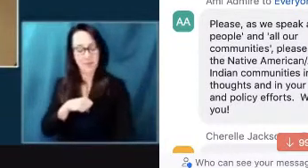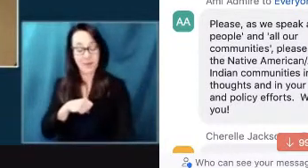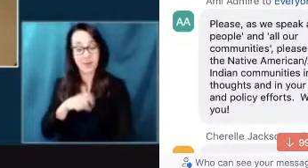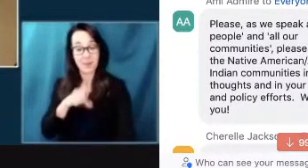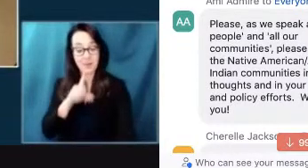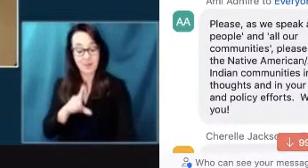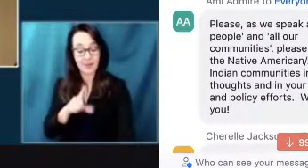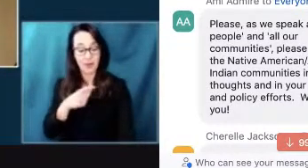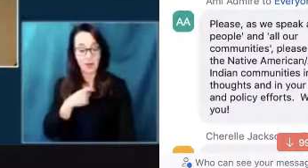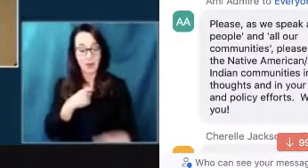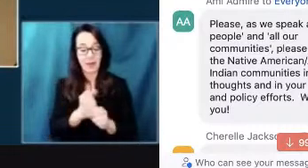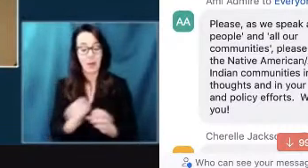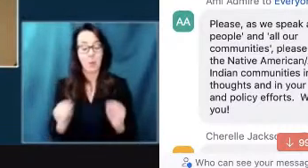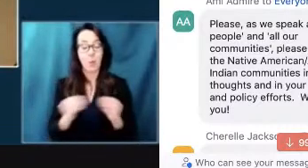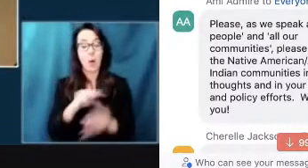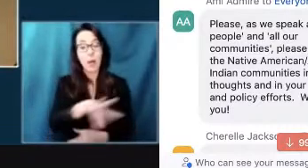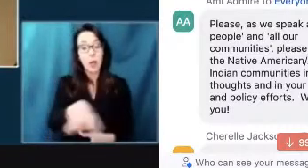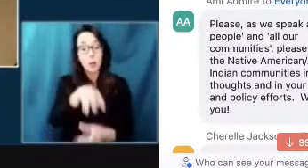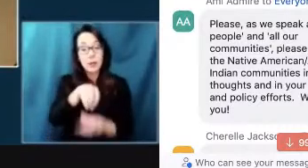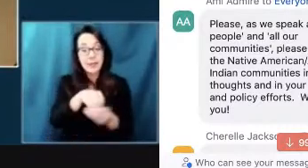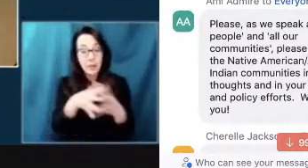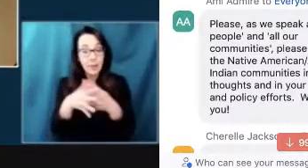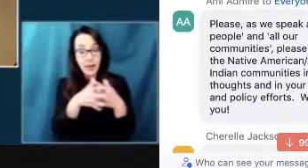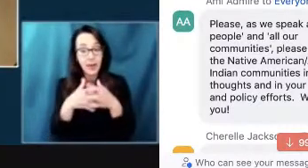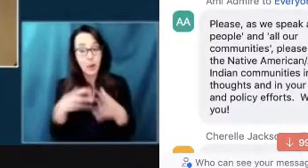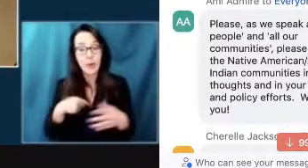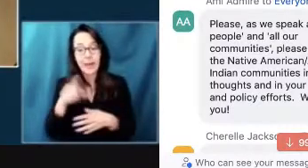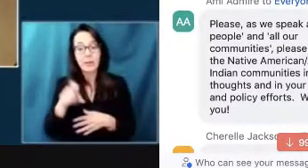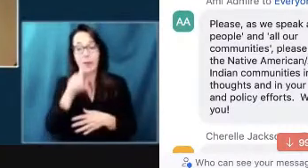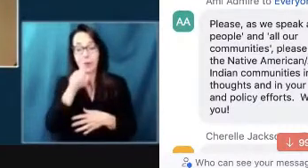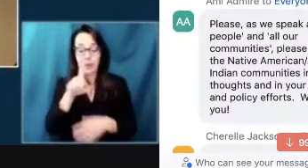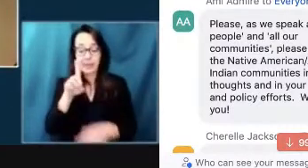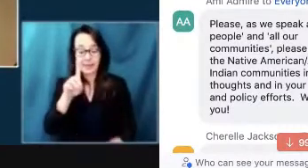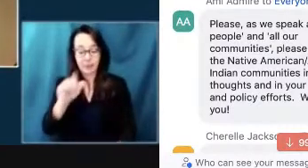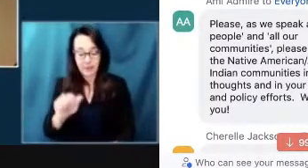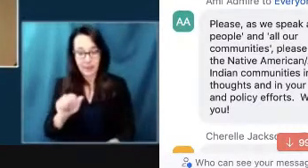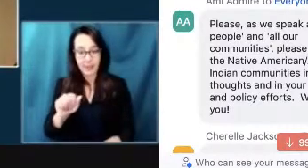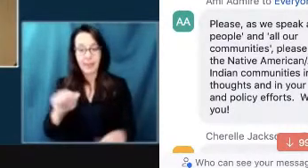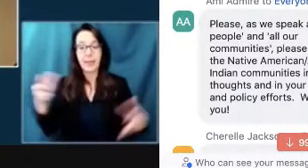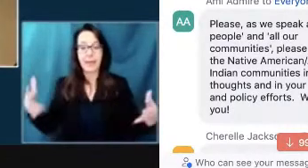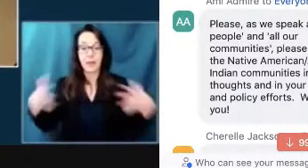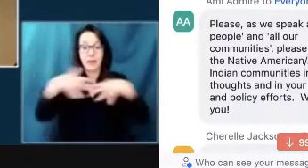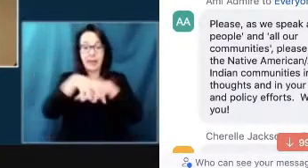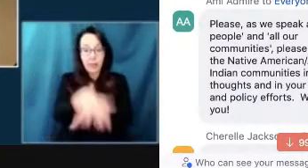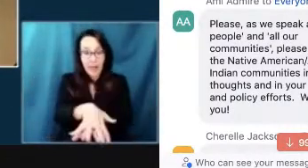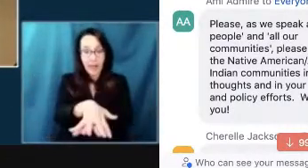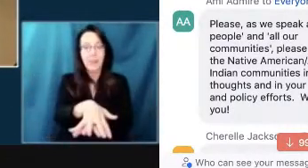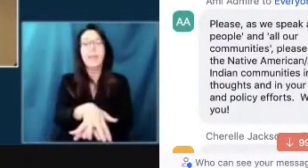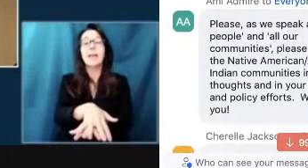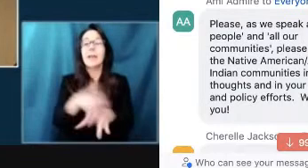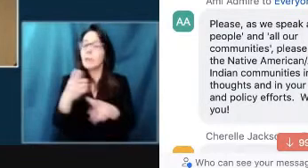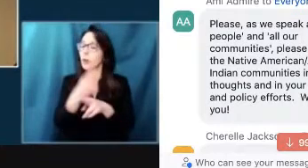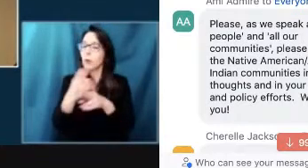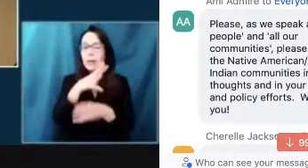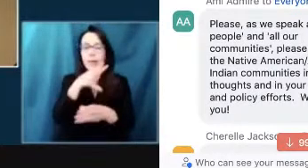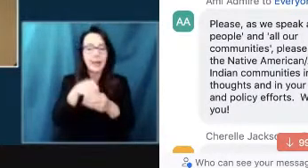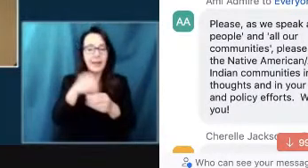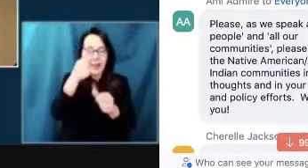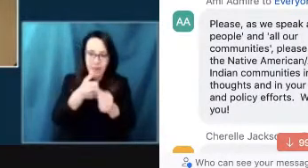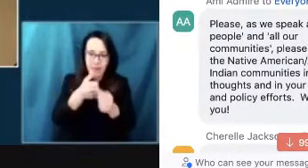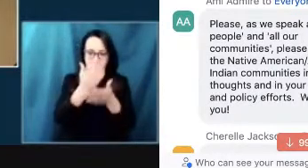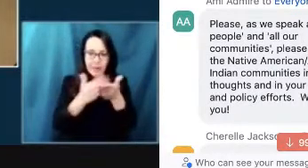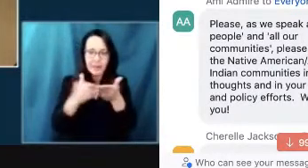create a more inclusive America, we need to ensure that disability intersectionality is implemented into every single piece of policy